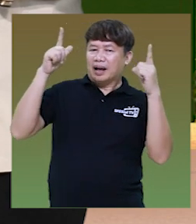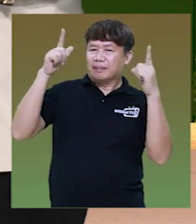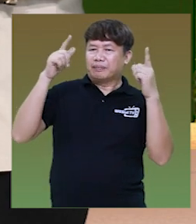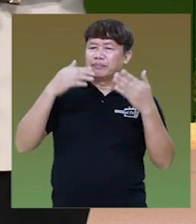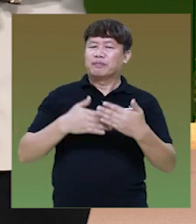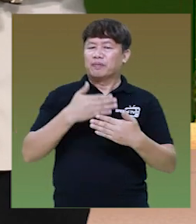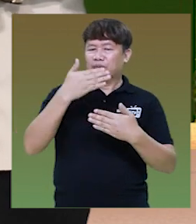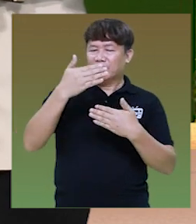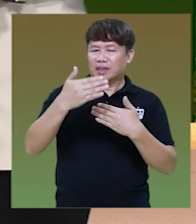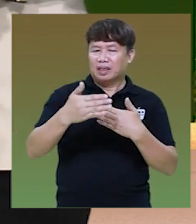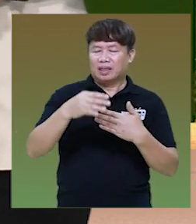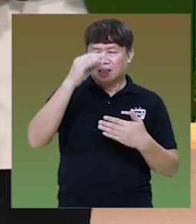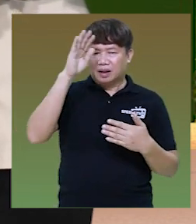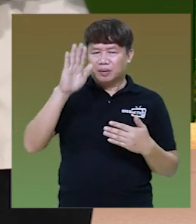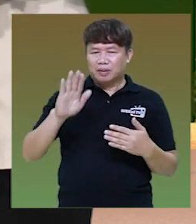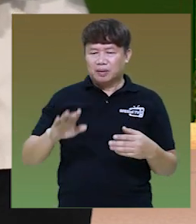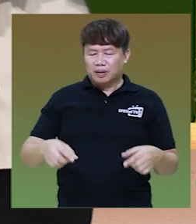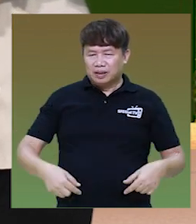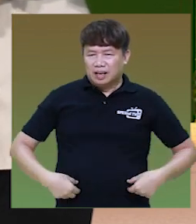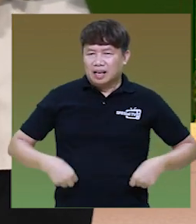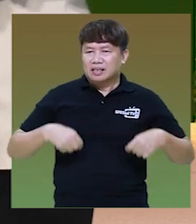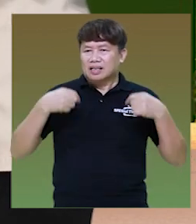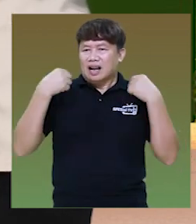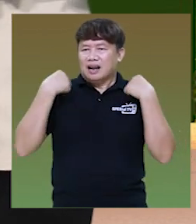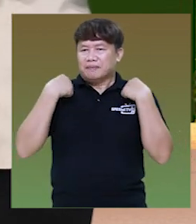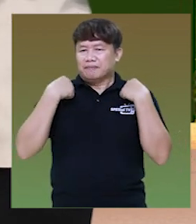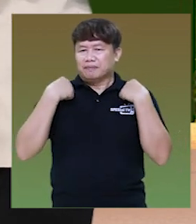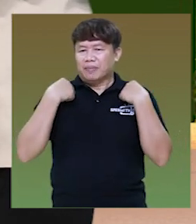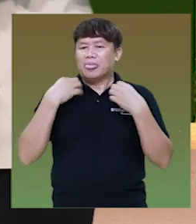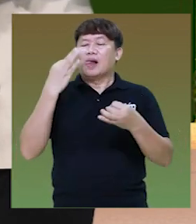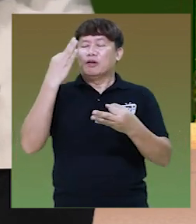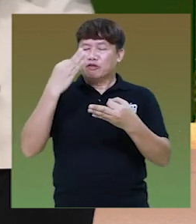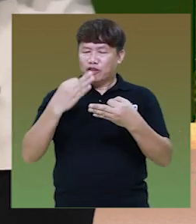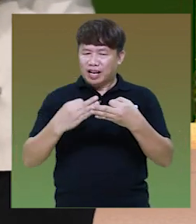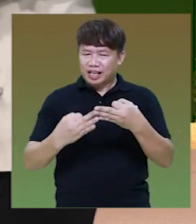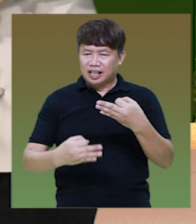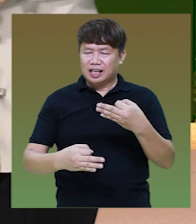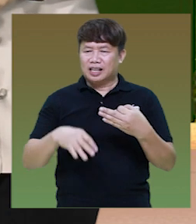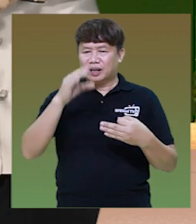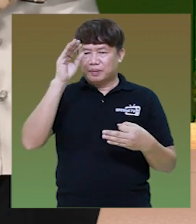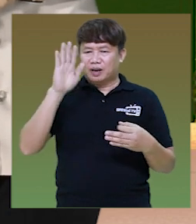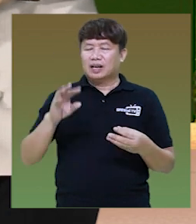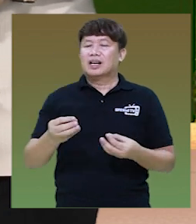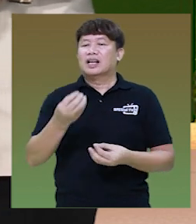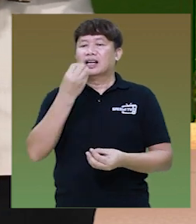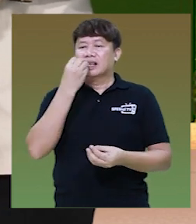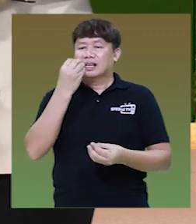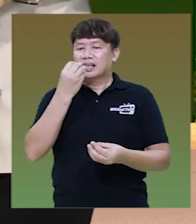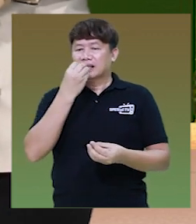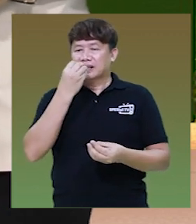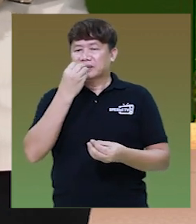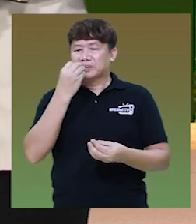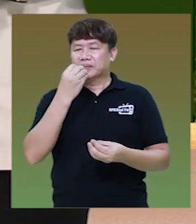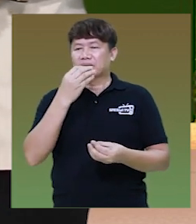Afterwards, the boy dressed up. And finally, the boy ate his food.